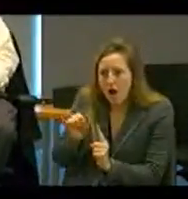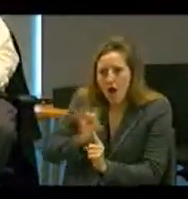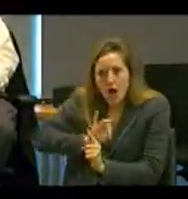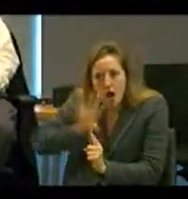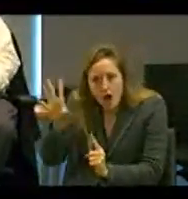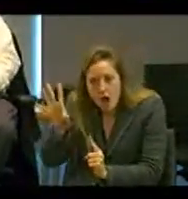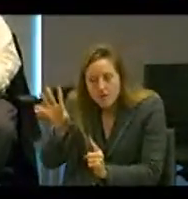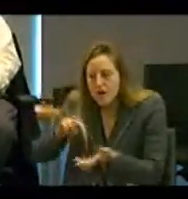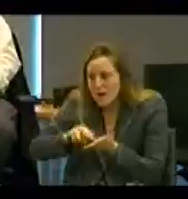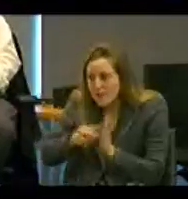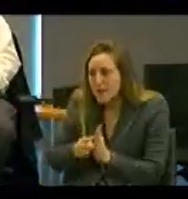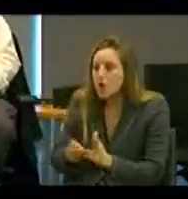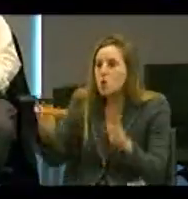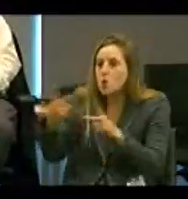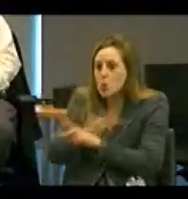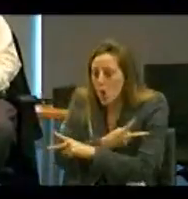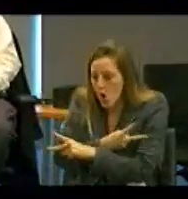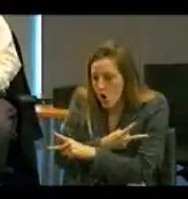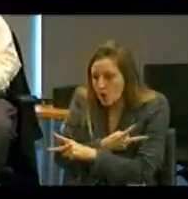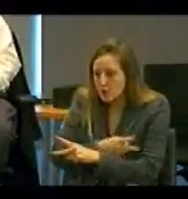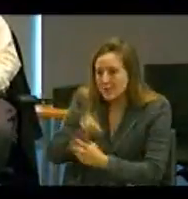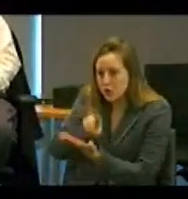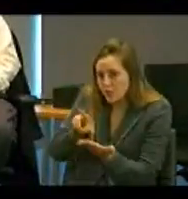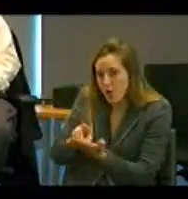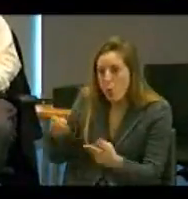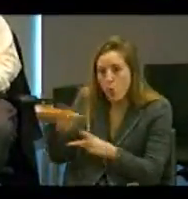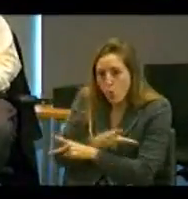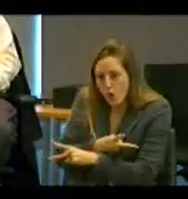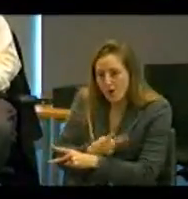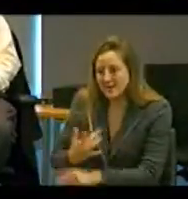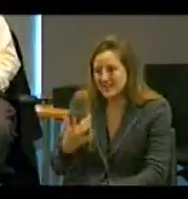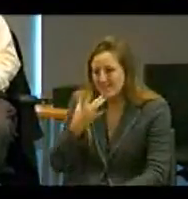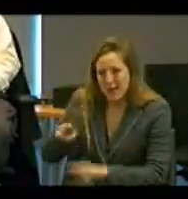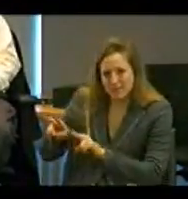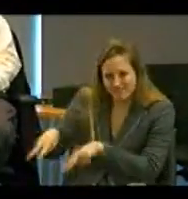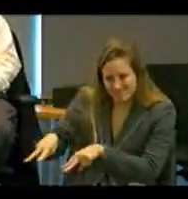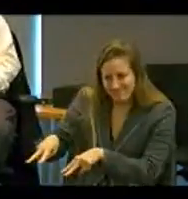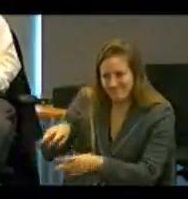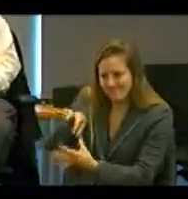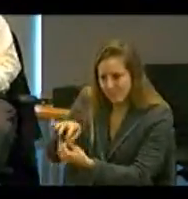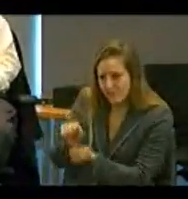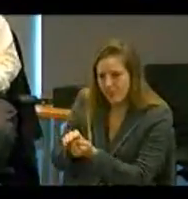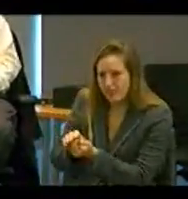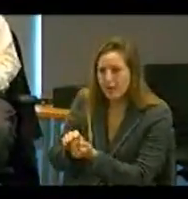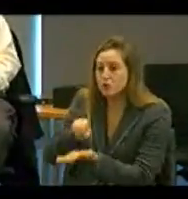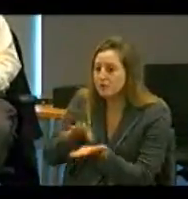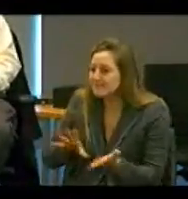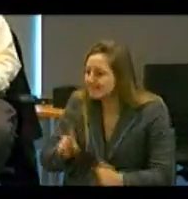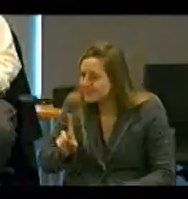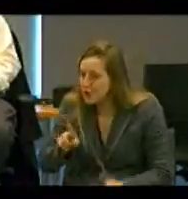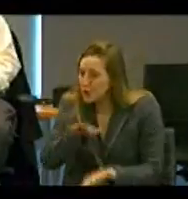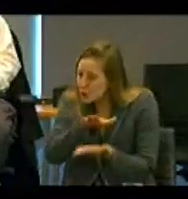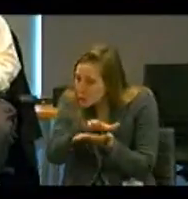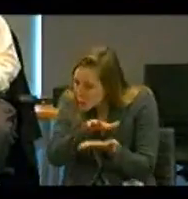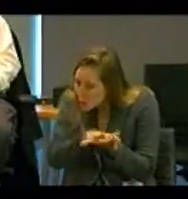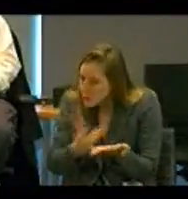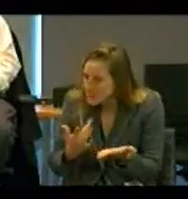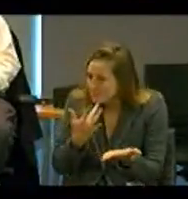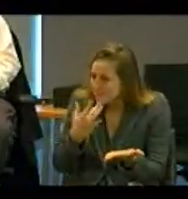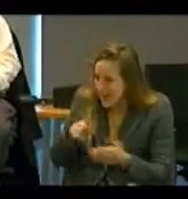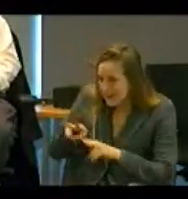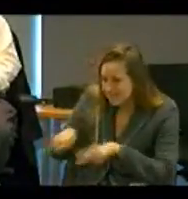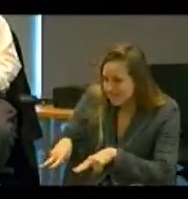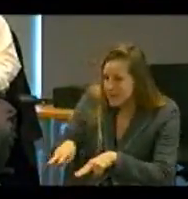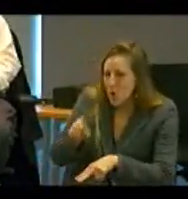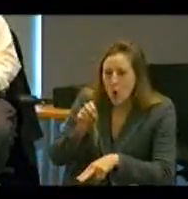systemic discrimination or systemic bias. But schools can't be biased. Only people can be biased, only teachers can be biased, only